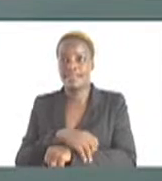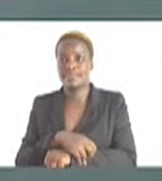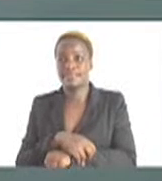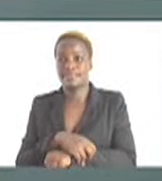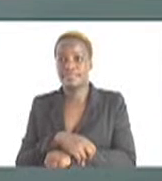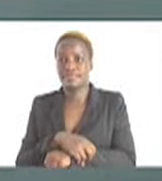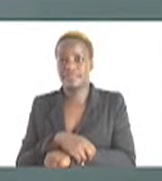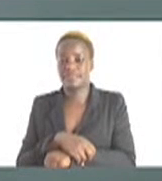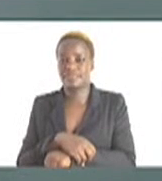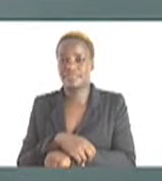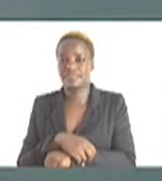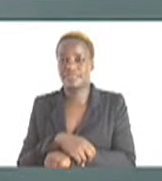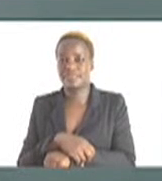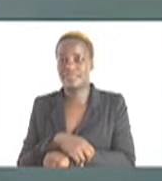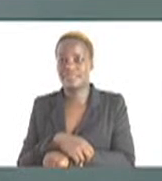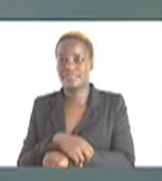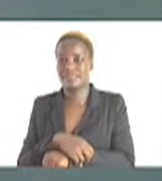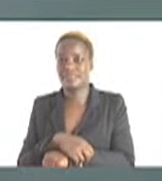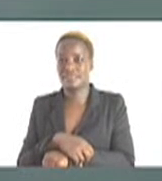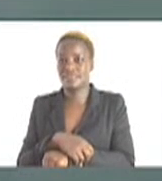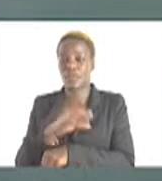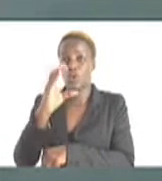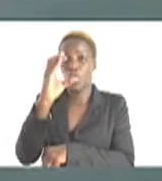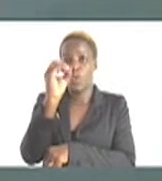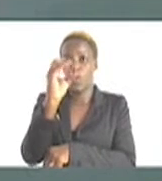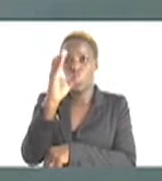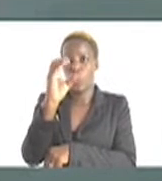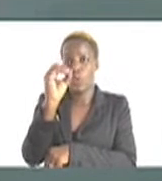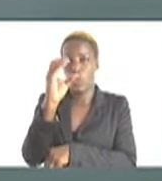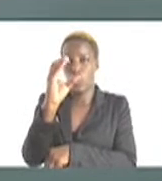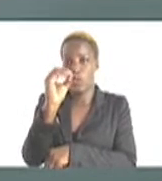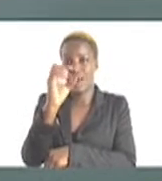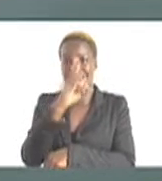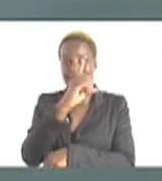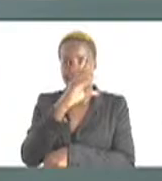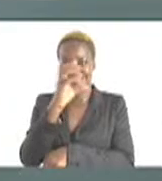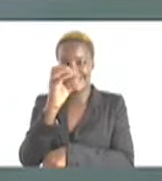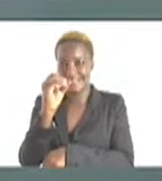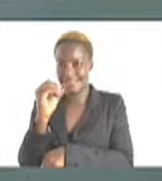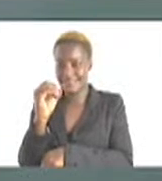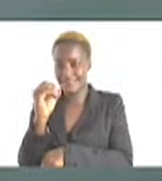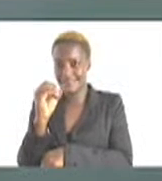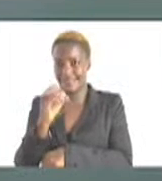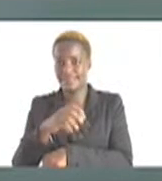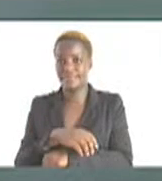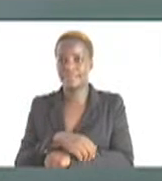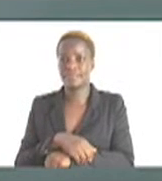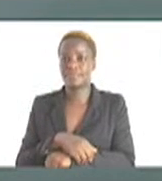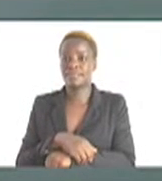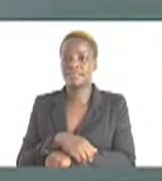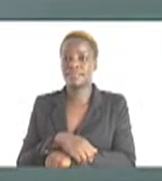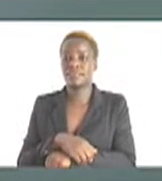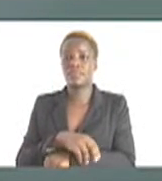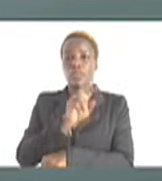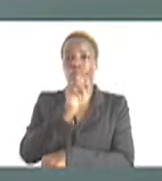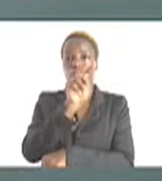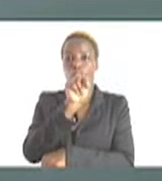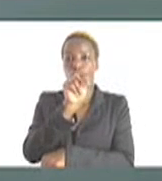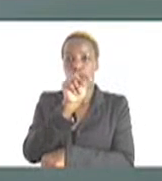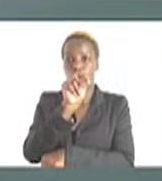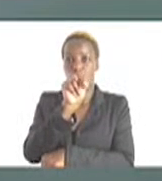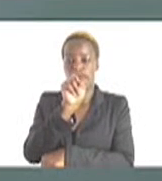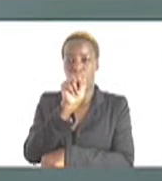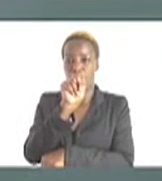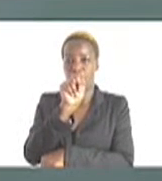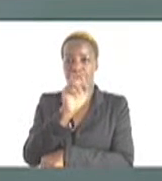the 9th. And then we have October, the 10th. And then we have